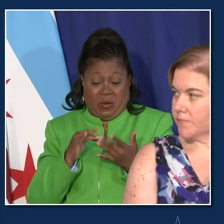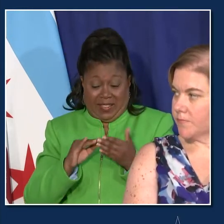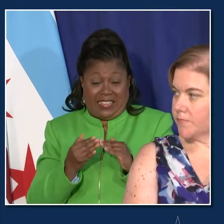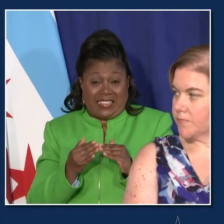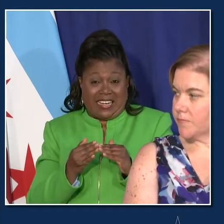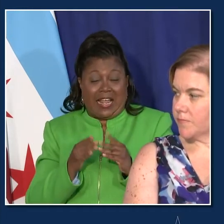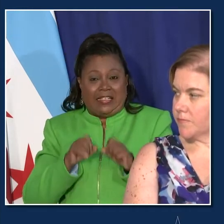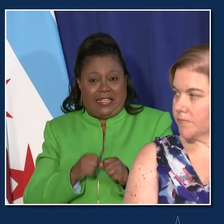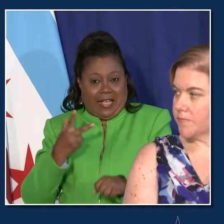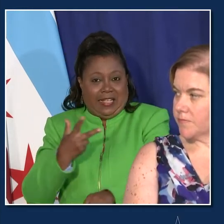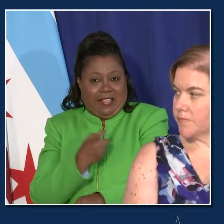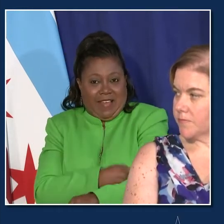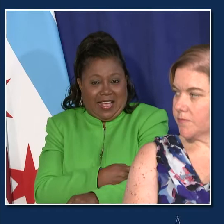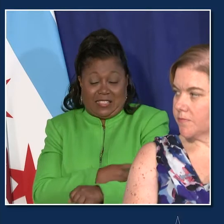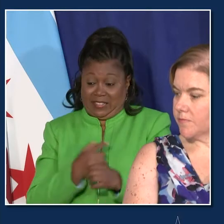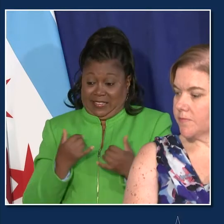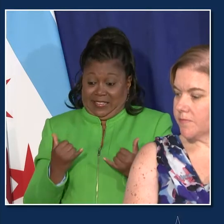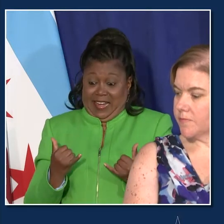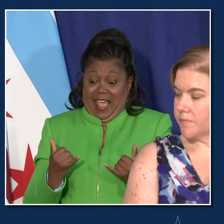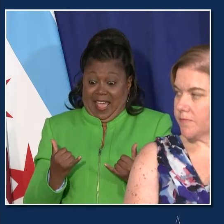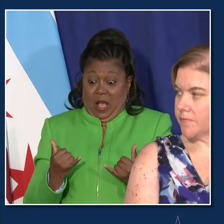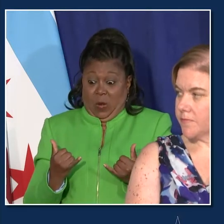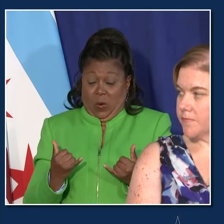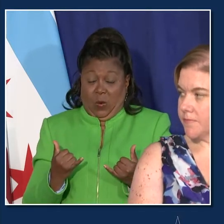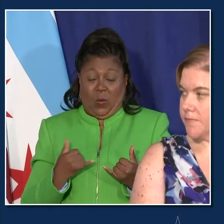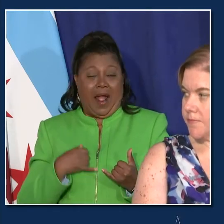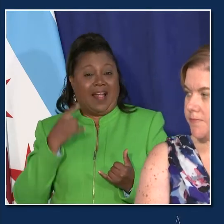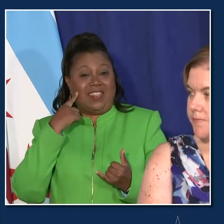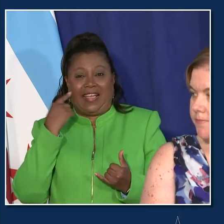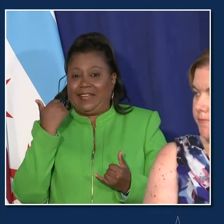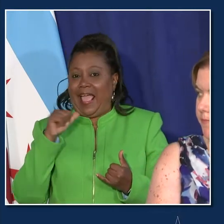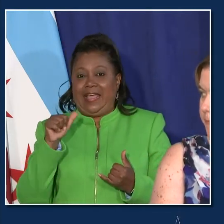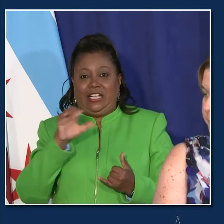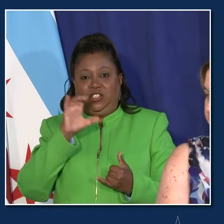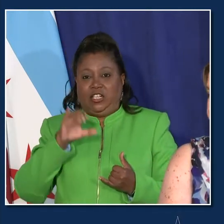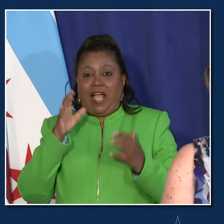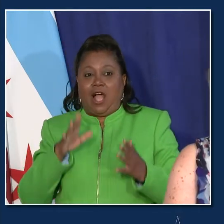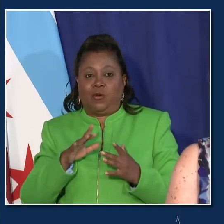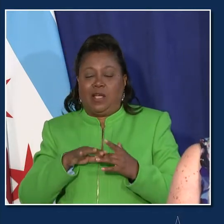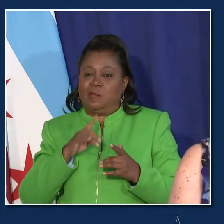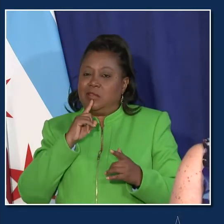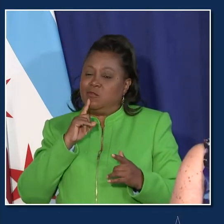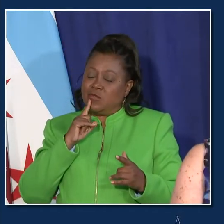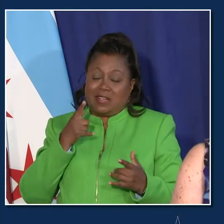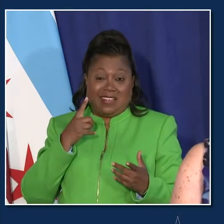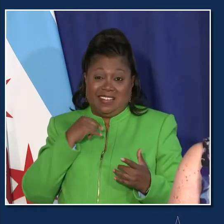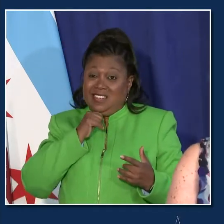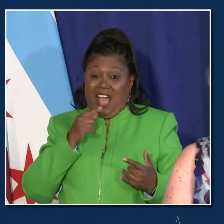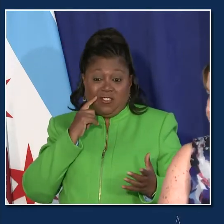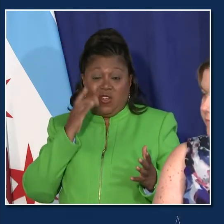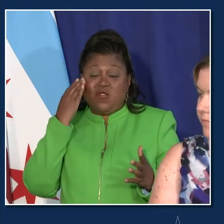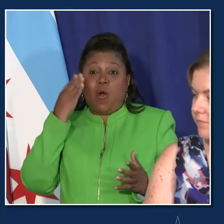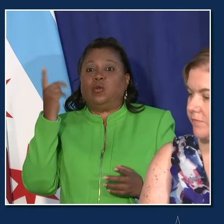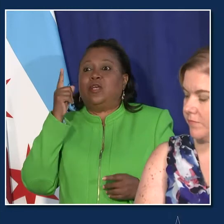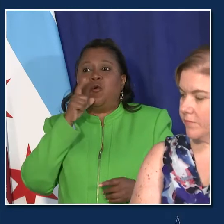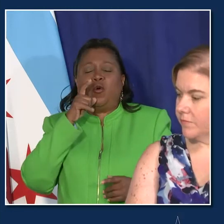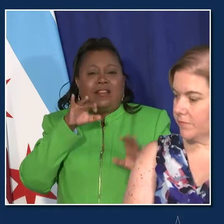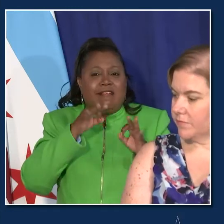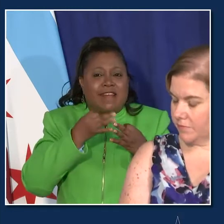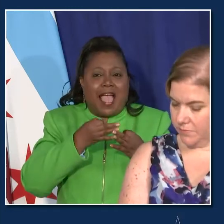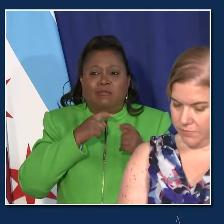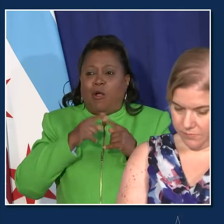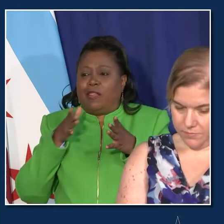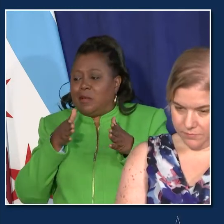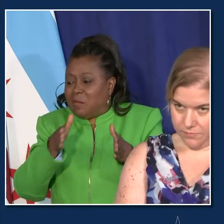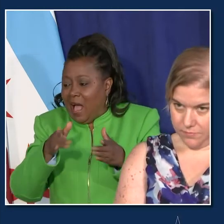city had taken the vaccine. Now, I think any Chicagoan would be hard-pressed not to know somebody in their family, on